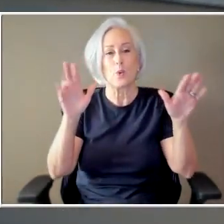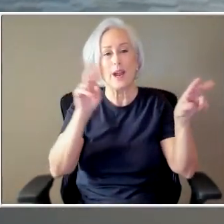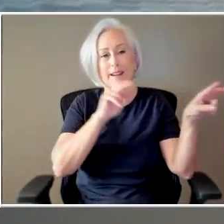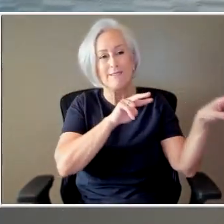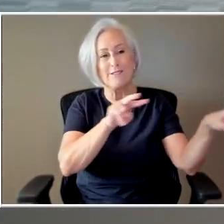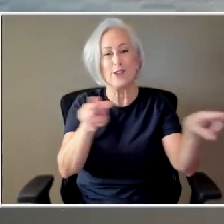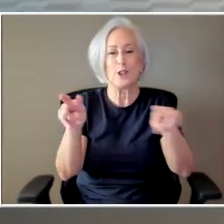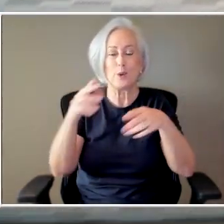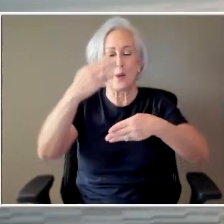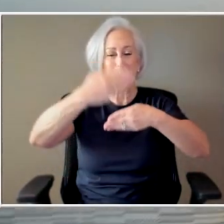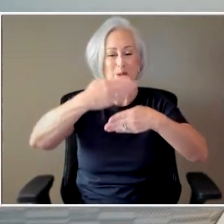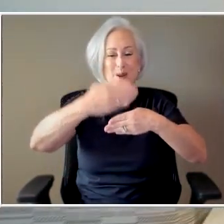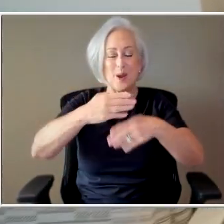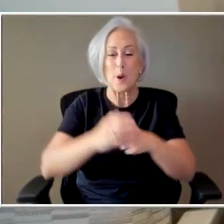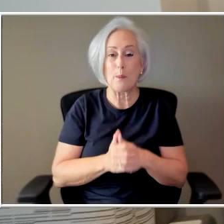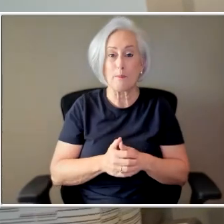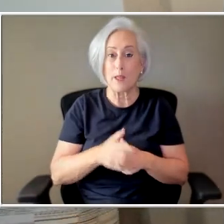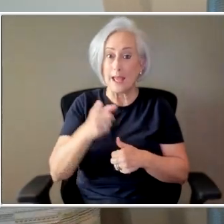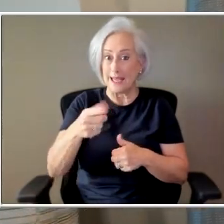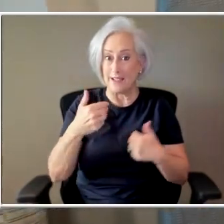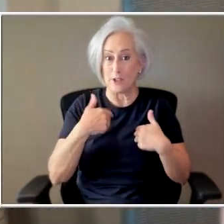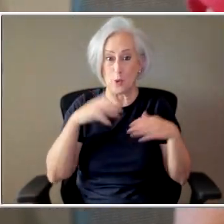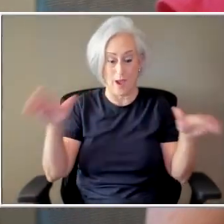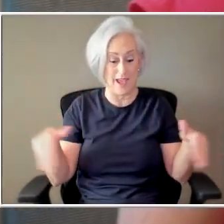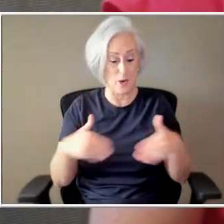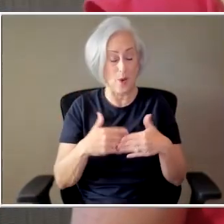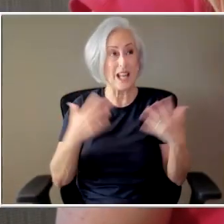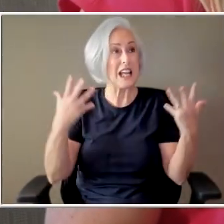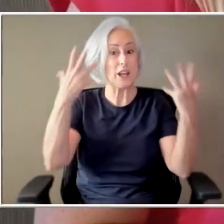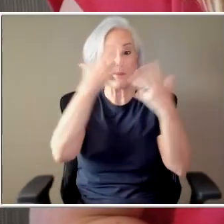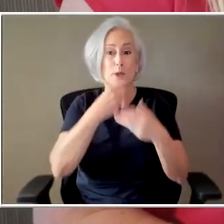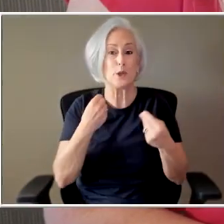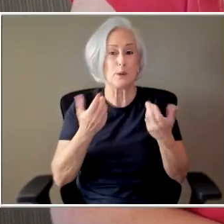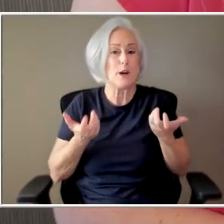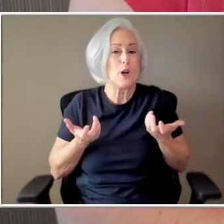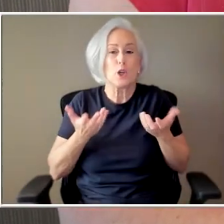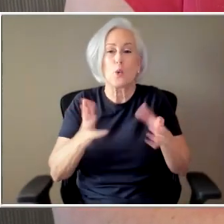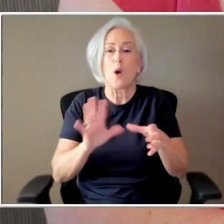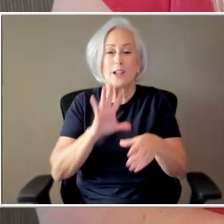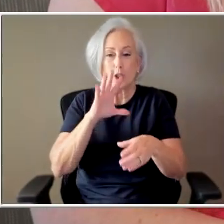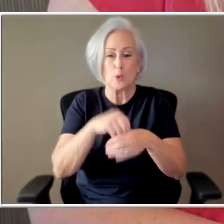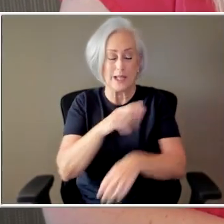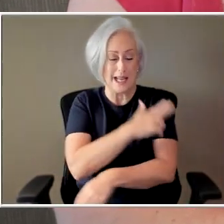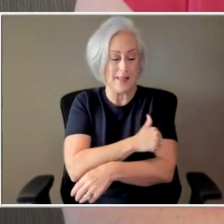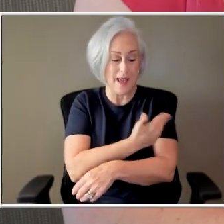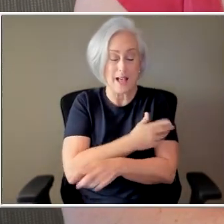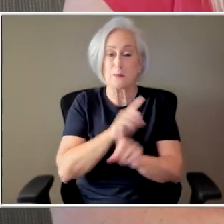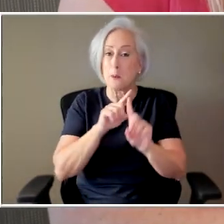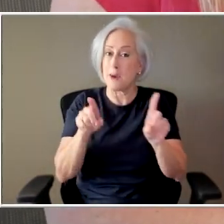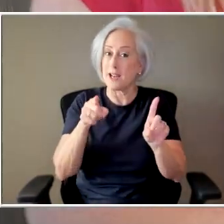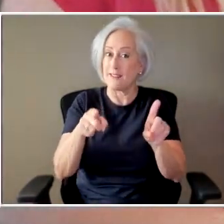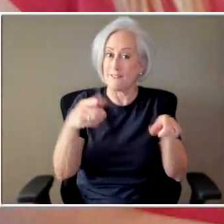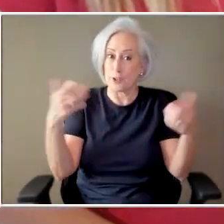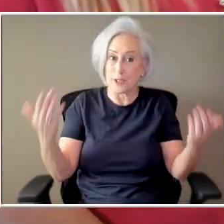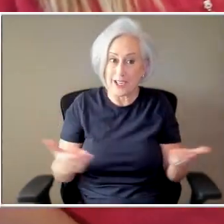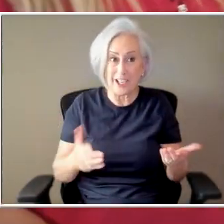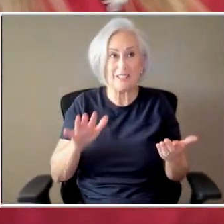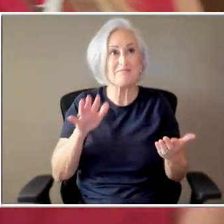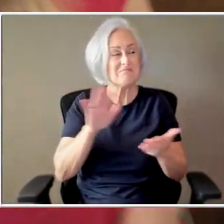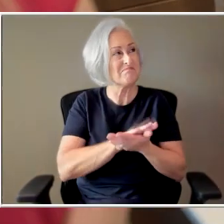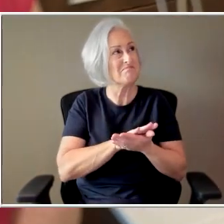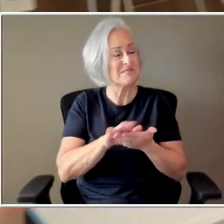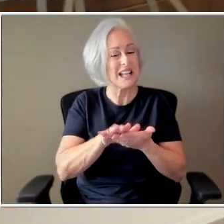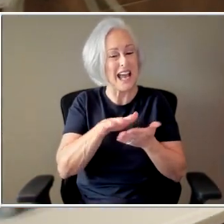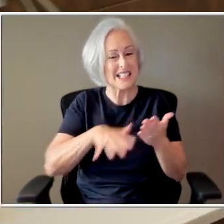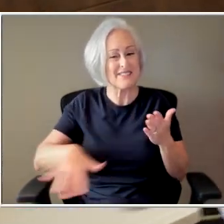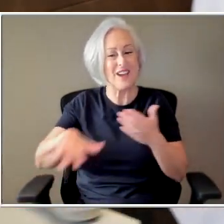So if you were having a wedding, I mean, this is beautiful. Nobody wants to do it inside the hospital, but if you're here, we do try to make this a super nice environment. We have a couple more